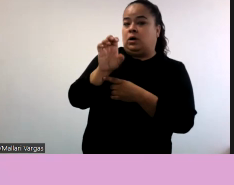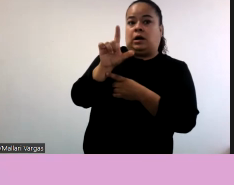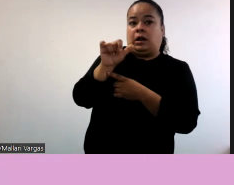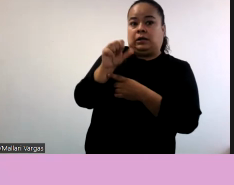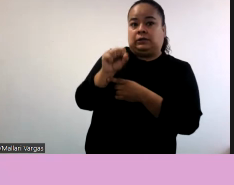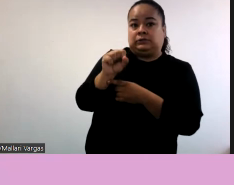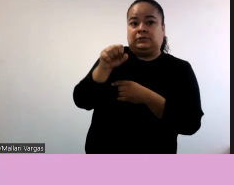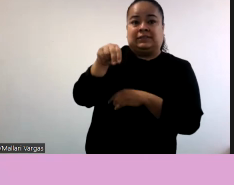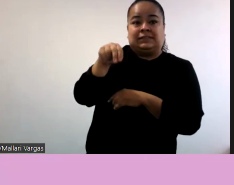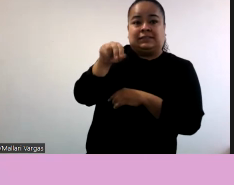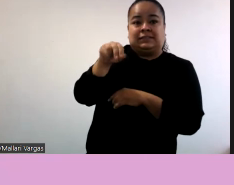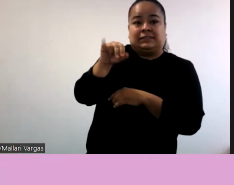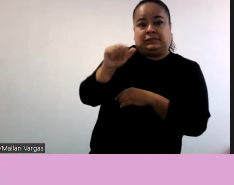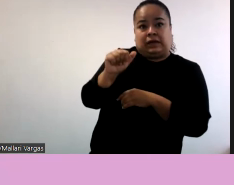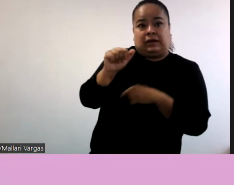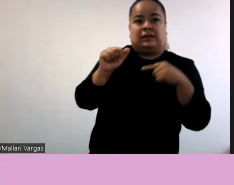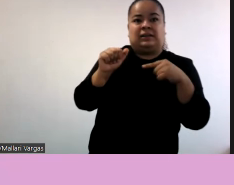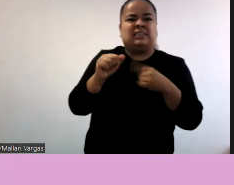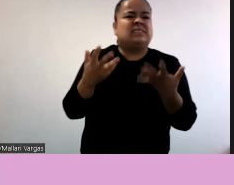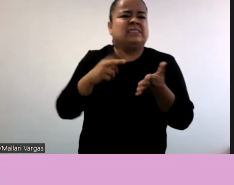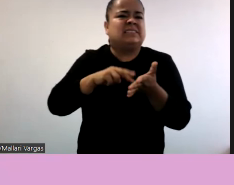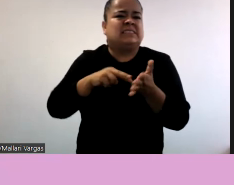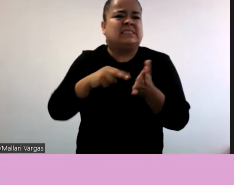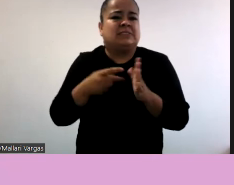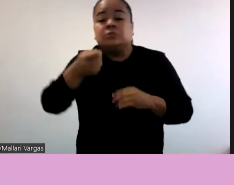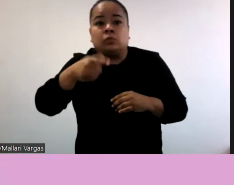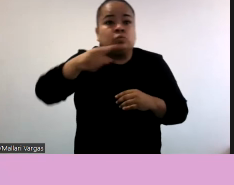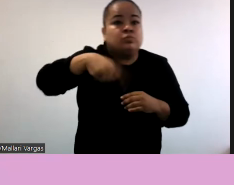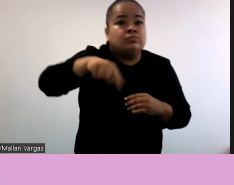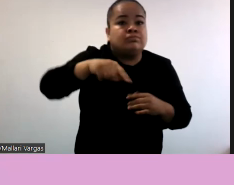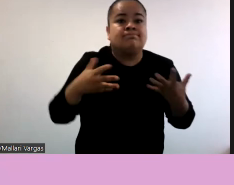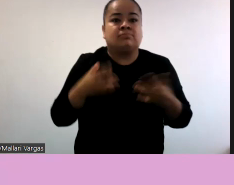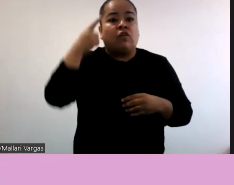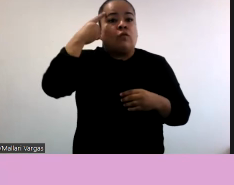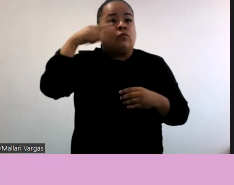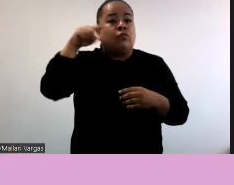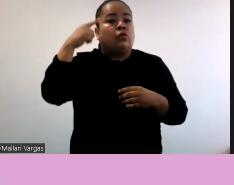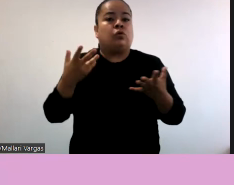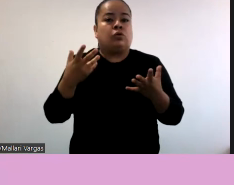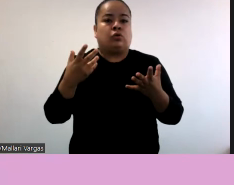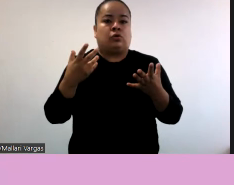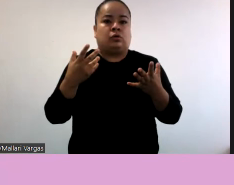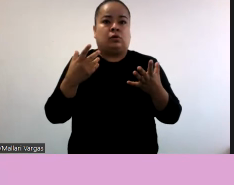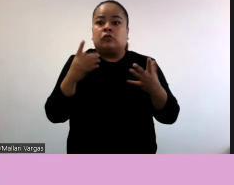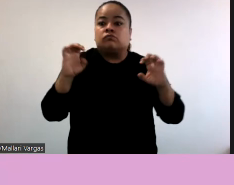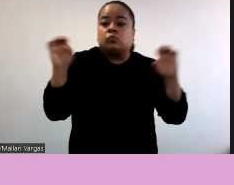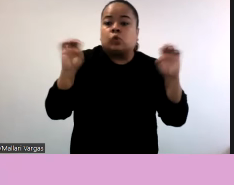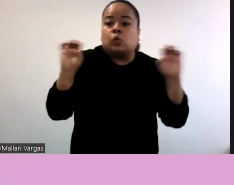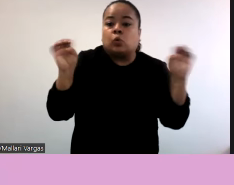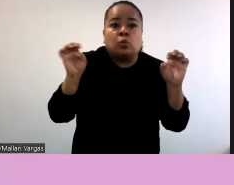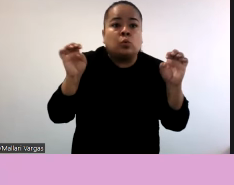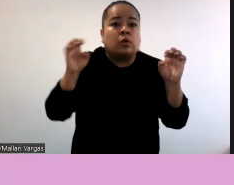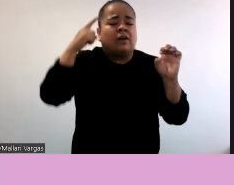monkeypox at PAHO. And I would like to greet you in the name of